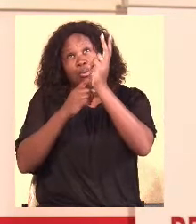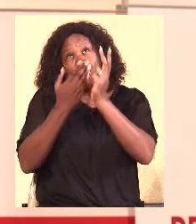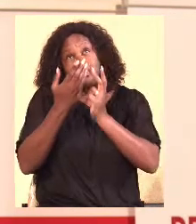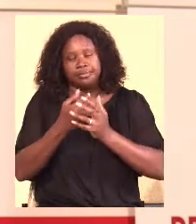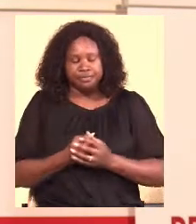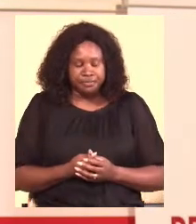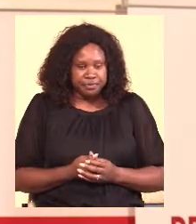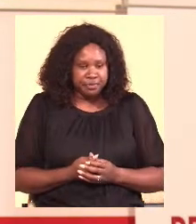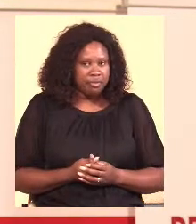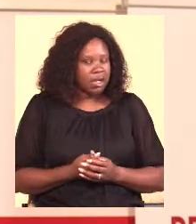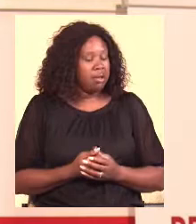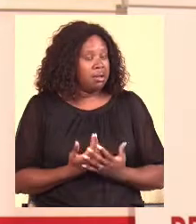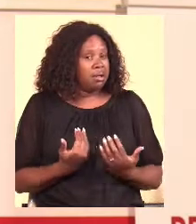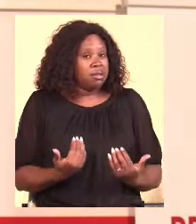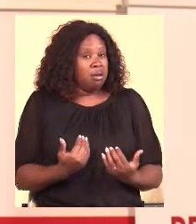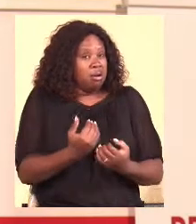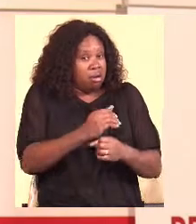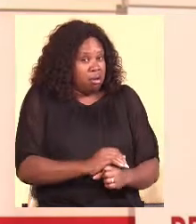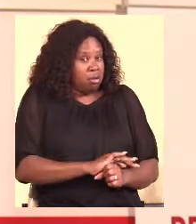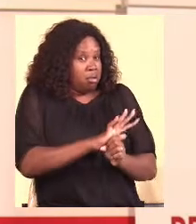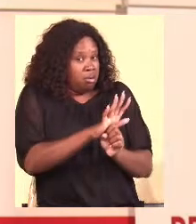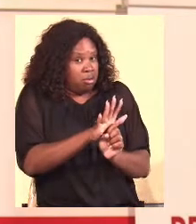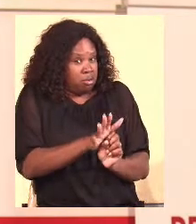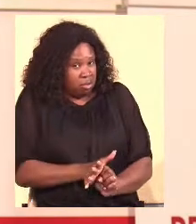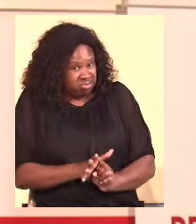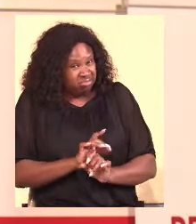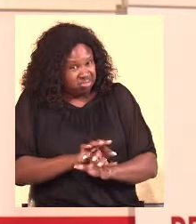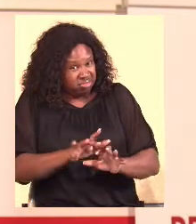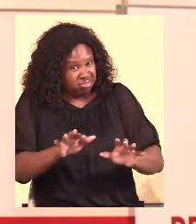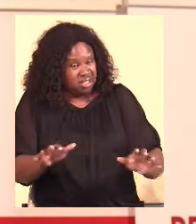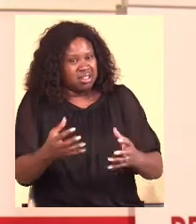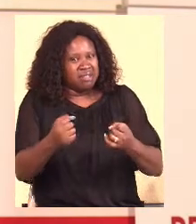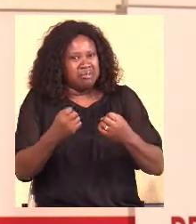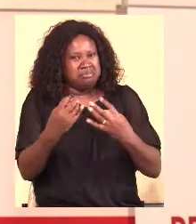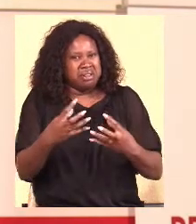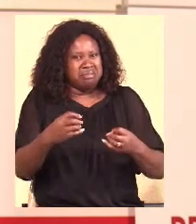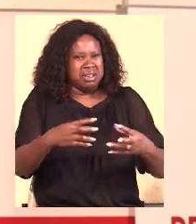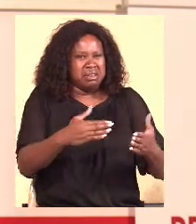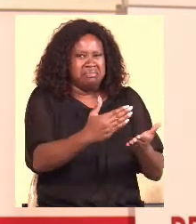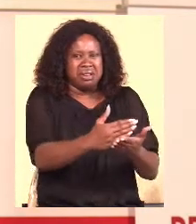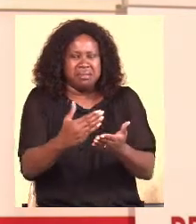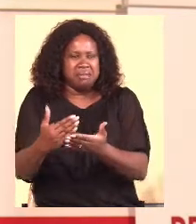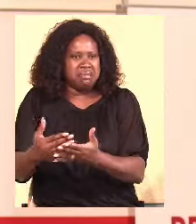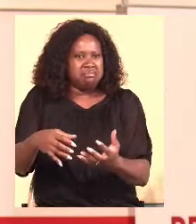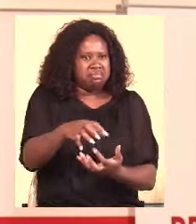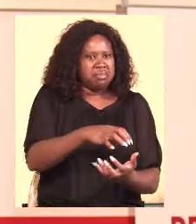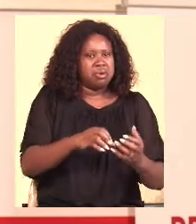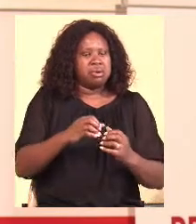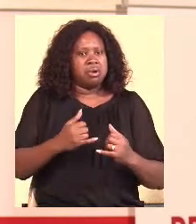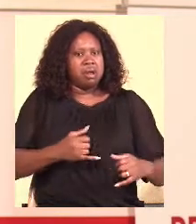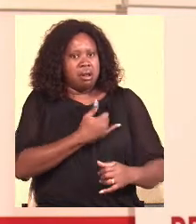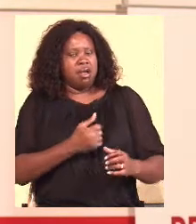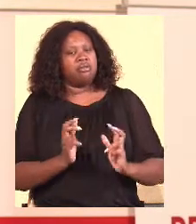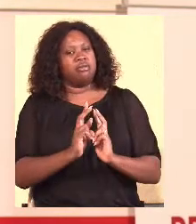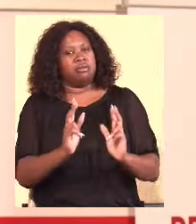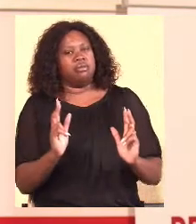Now, coronavirus brought numerous disruptions to human life. It brought